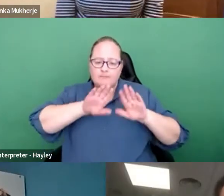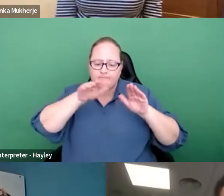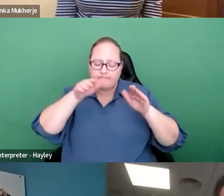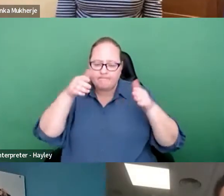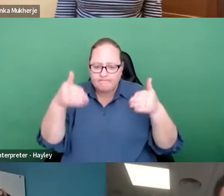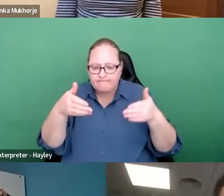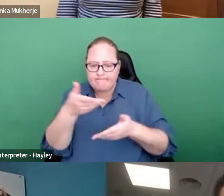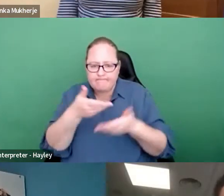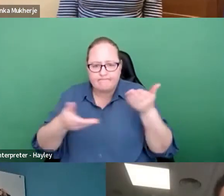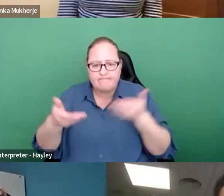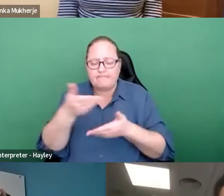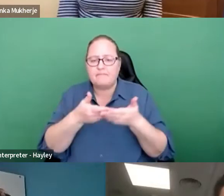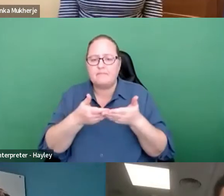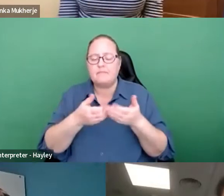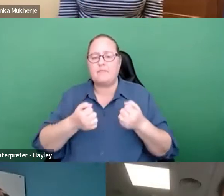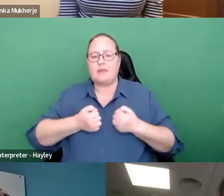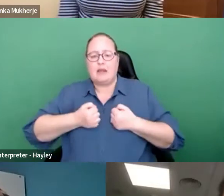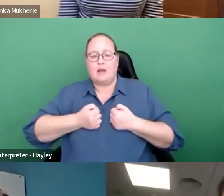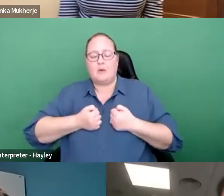their collective